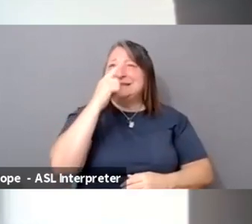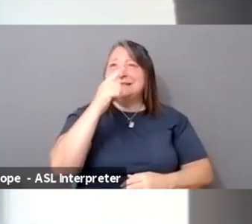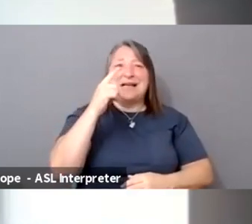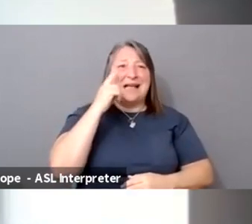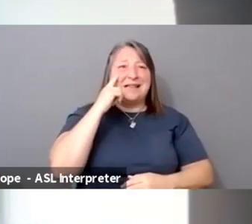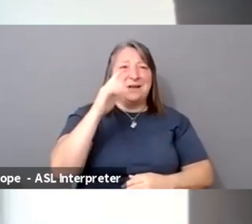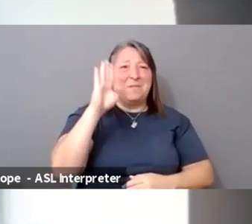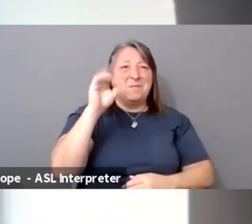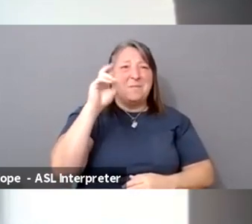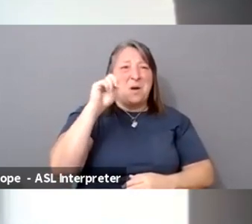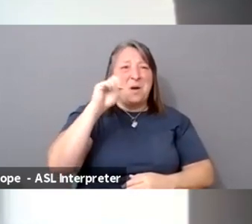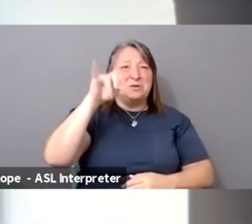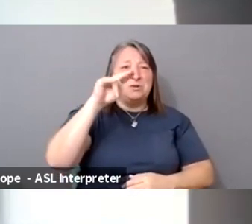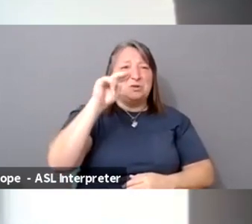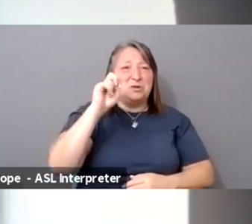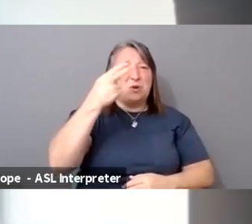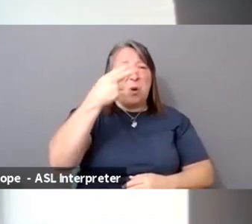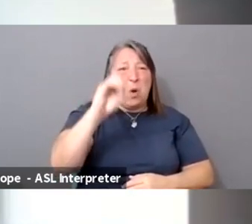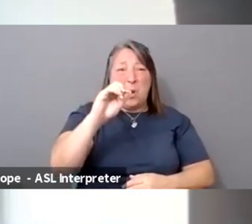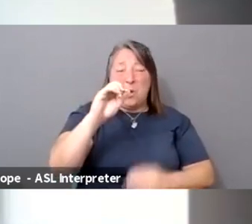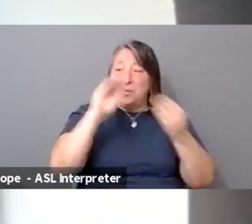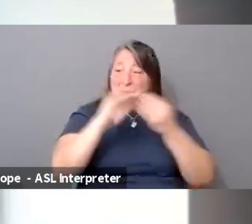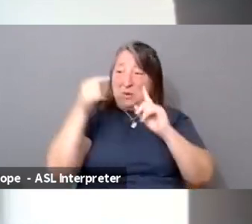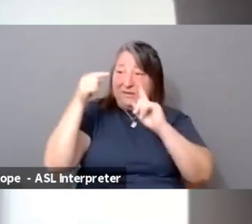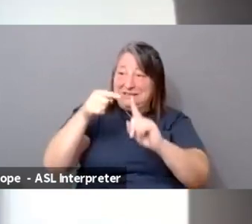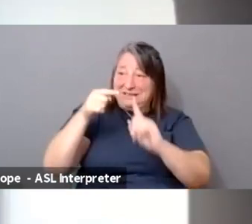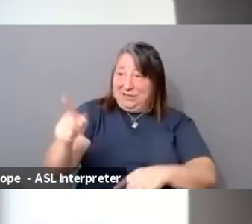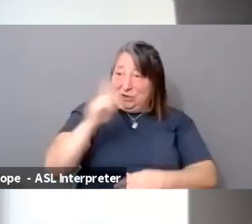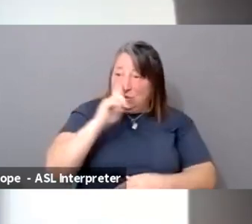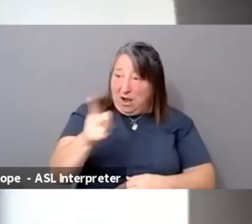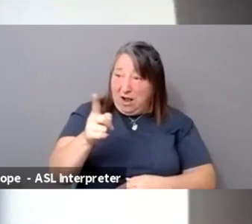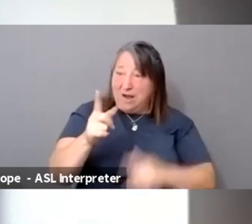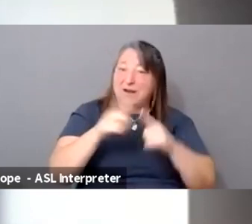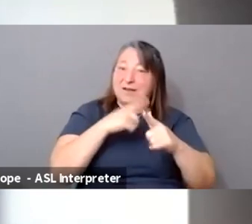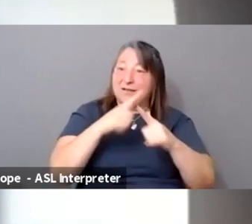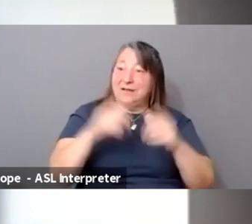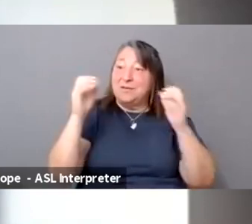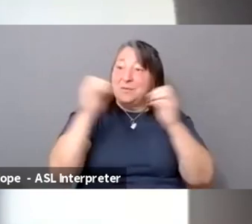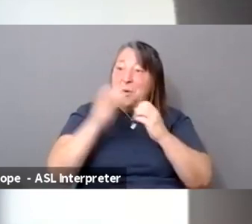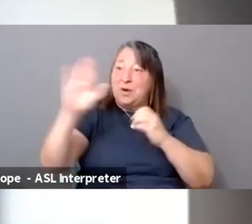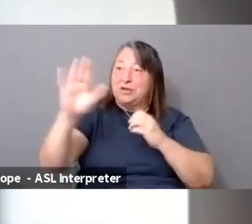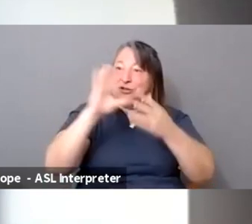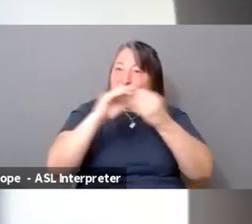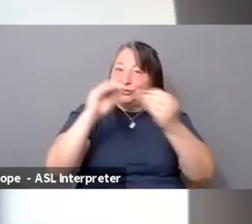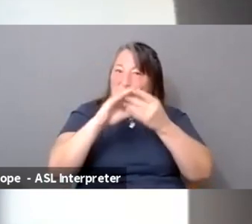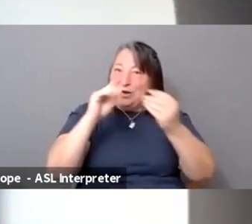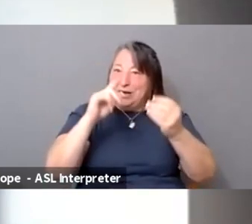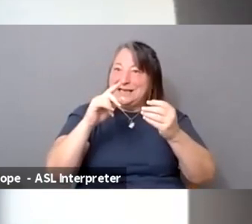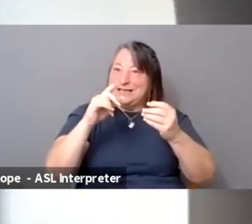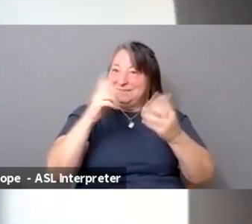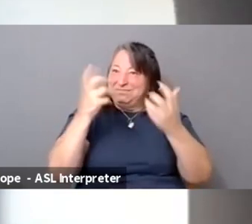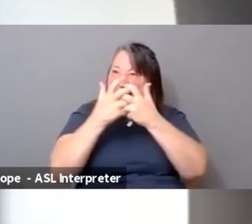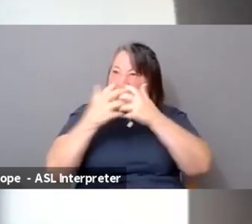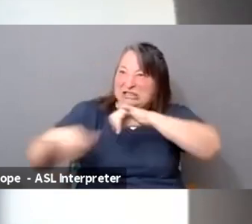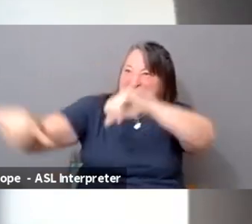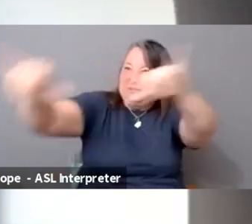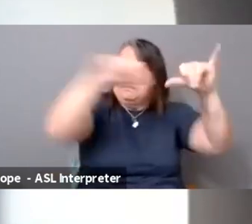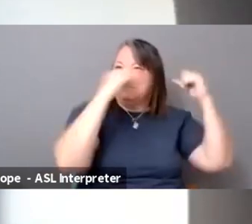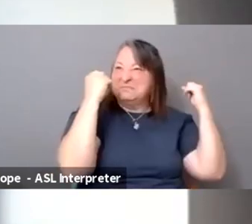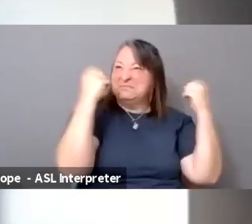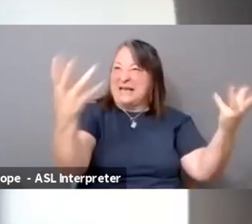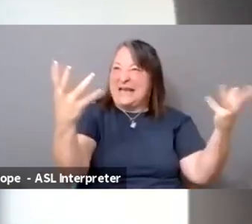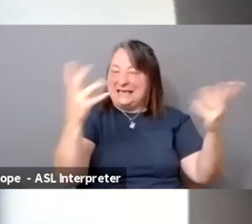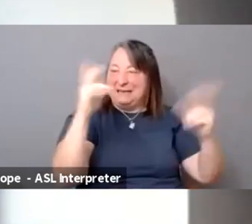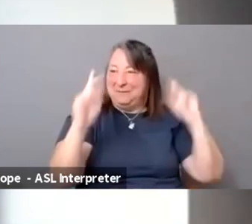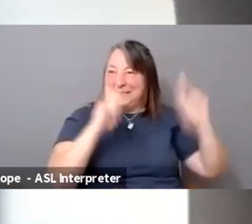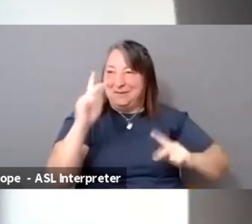Joon-ho, the more specific you are, the more universal your stories are. And I think for my film